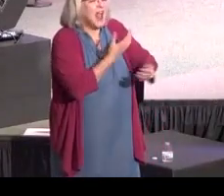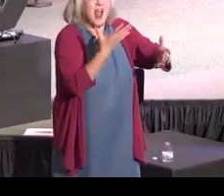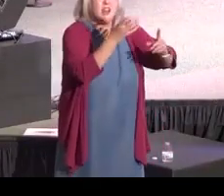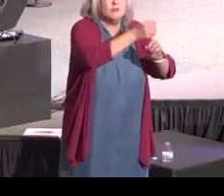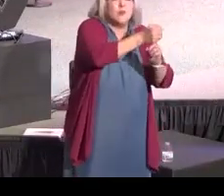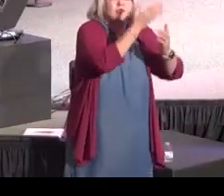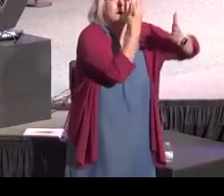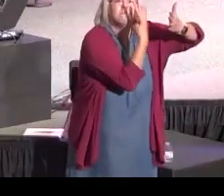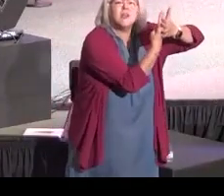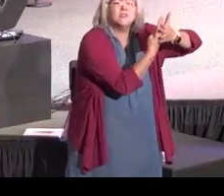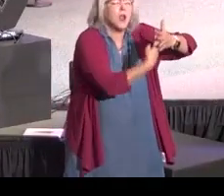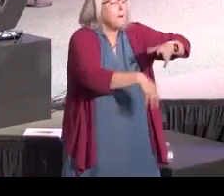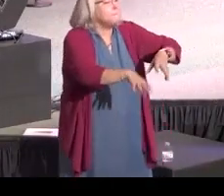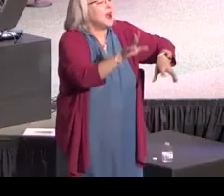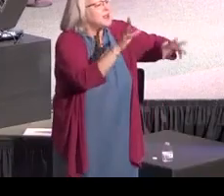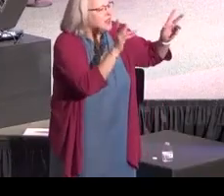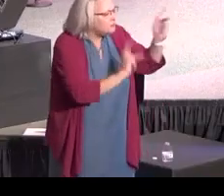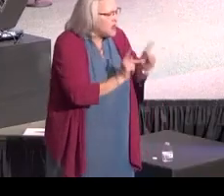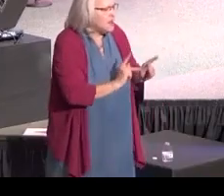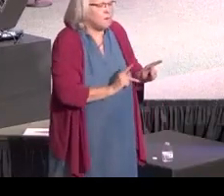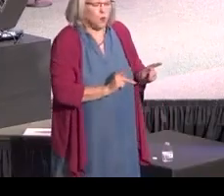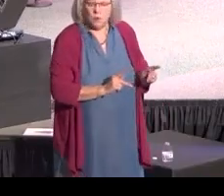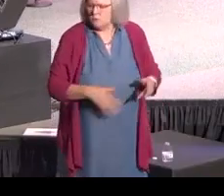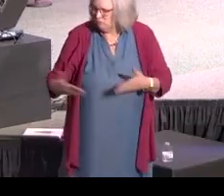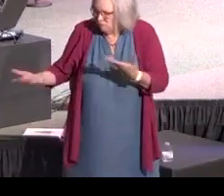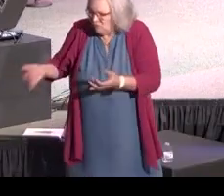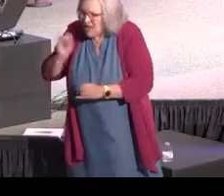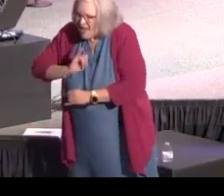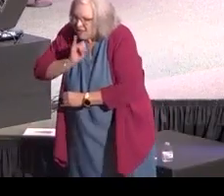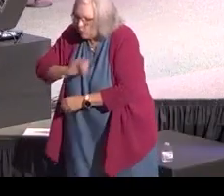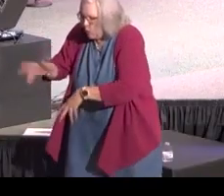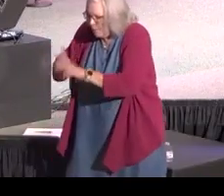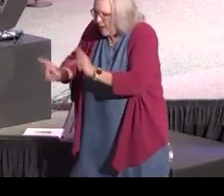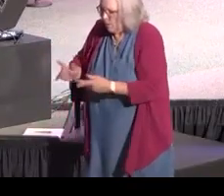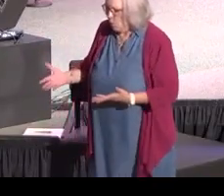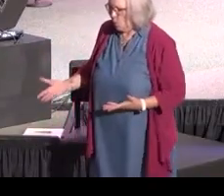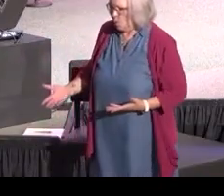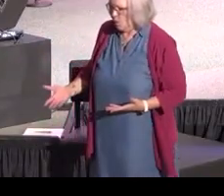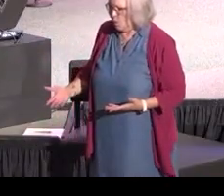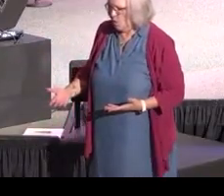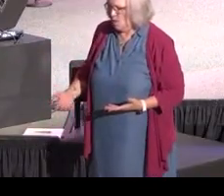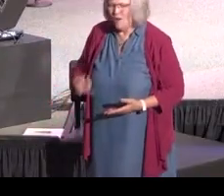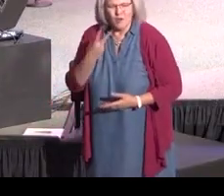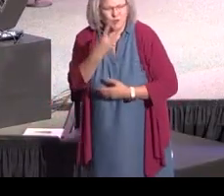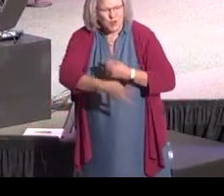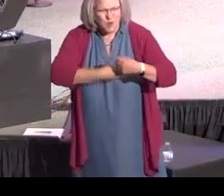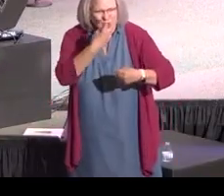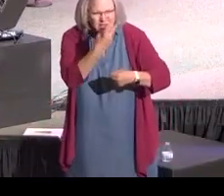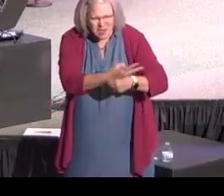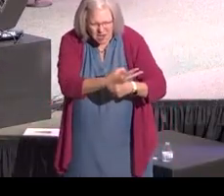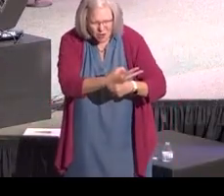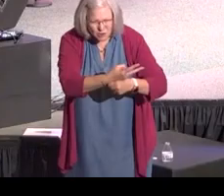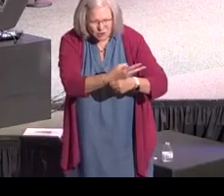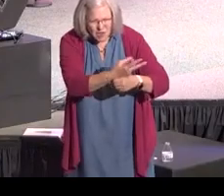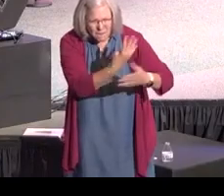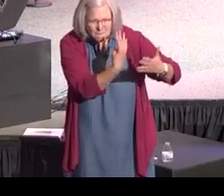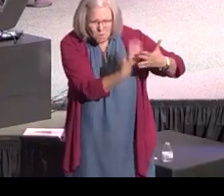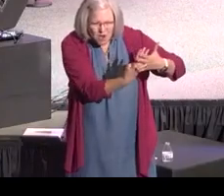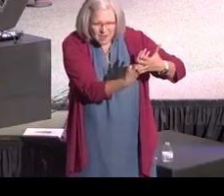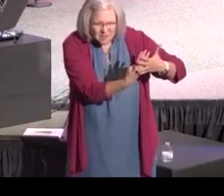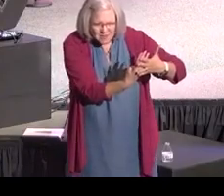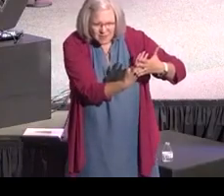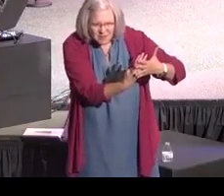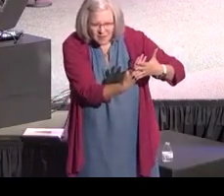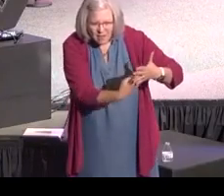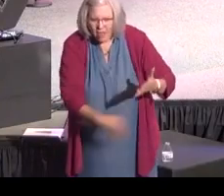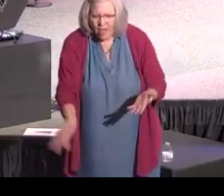was imprisoned by his own people, the people of Israel. Spent 2 years in prison. And then we